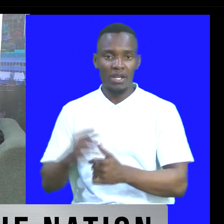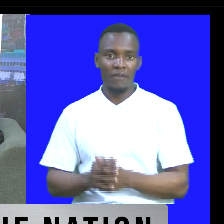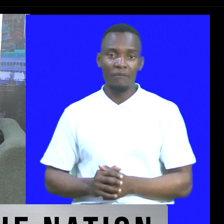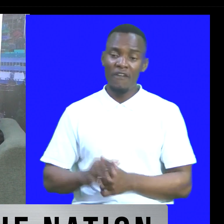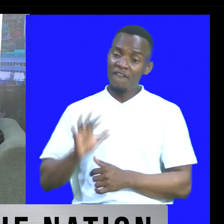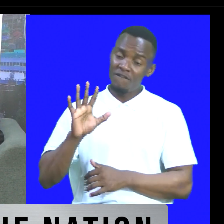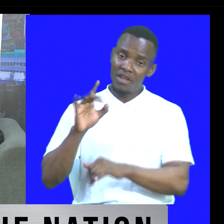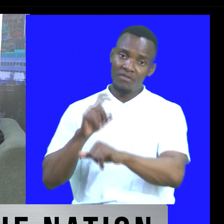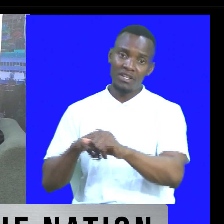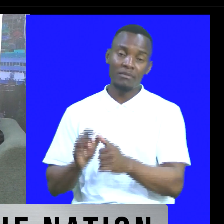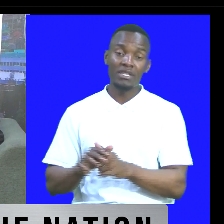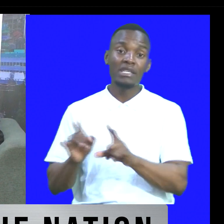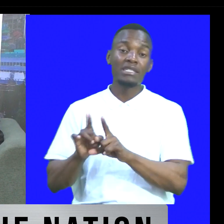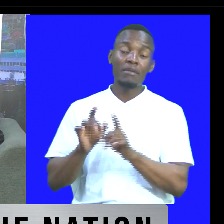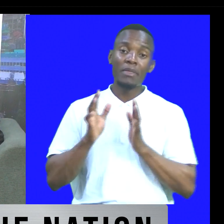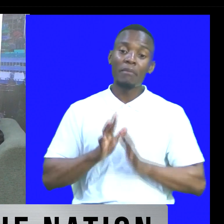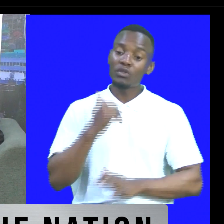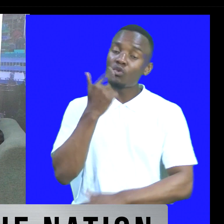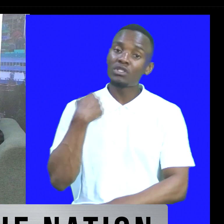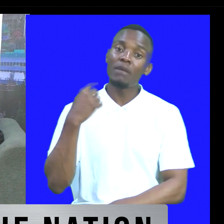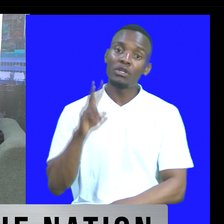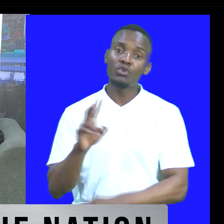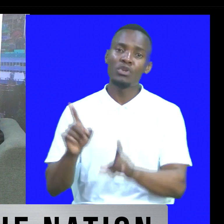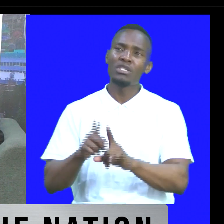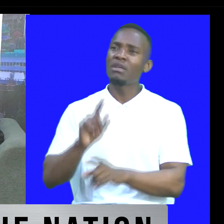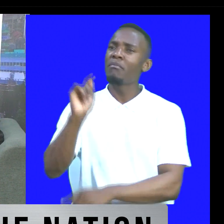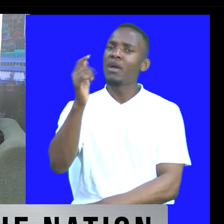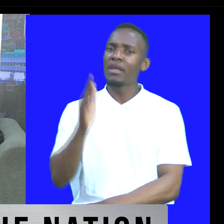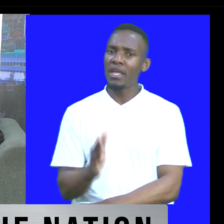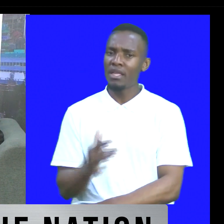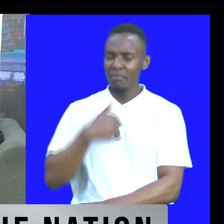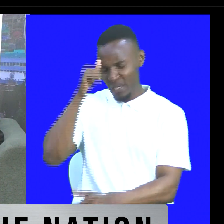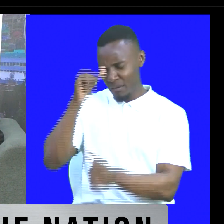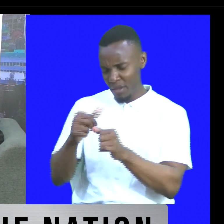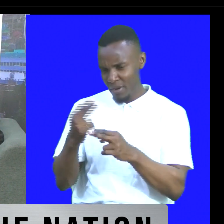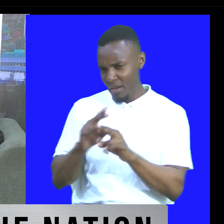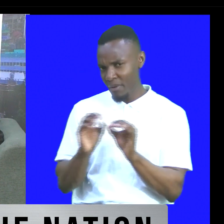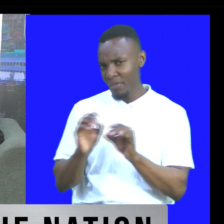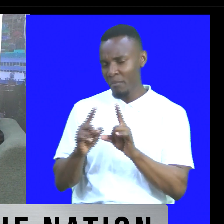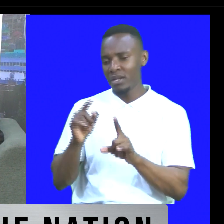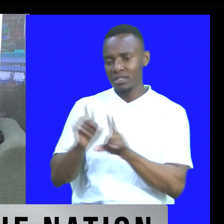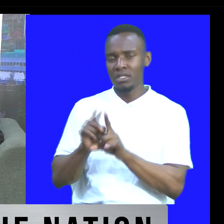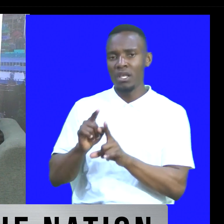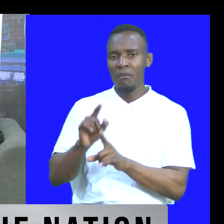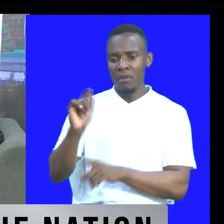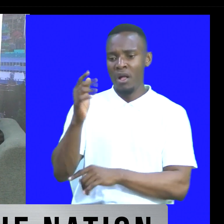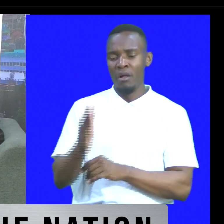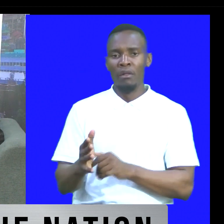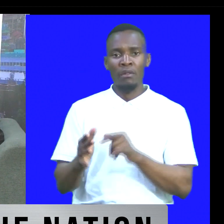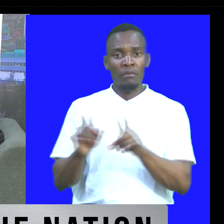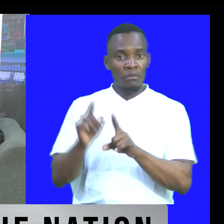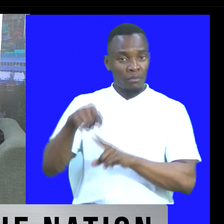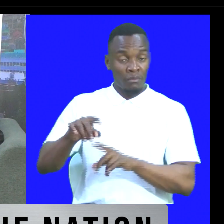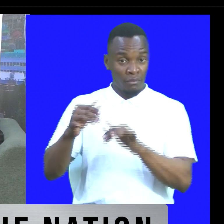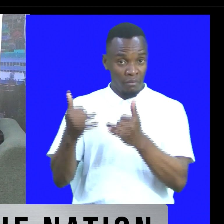times. Yes, and the person who followed him also was a Kenyan. I don't remember the name, but I think he was also a Kenyan. Yes. Who basically is just